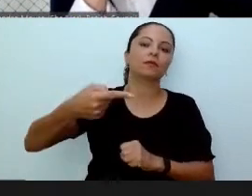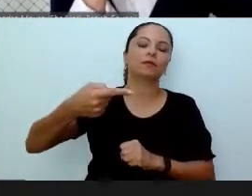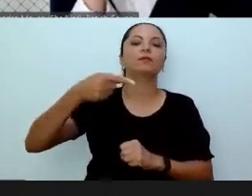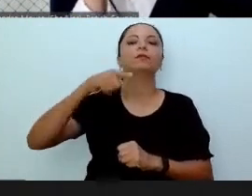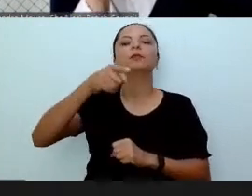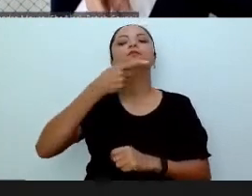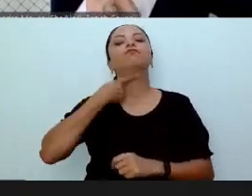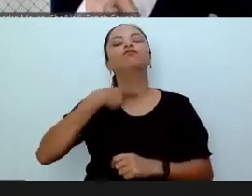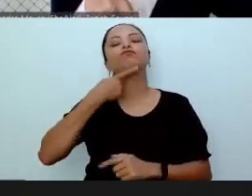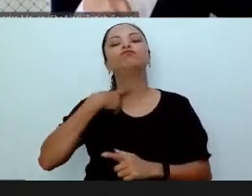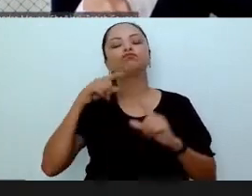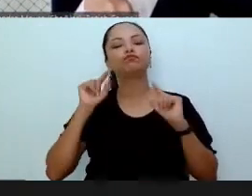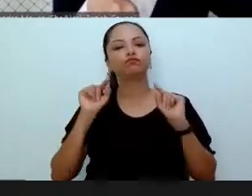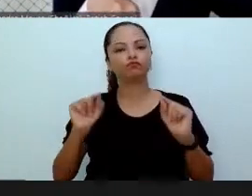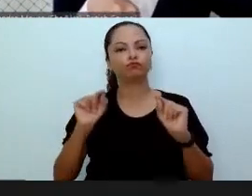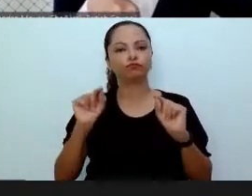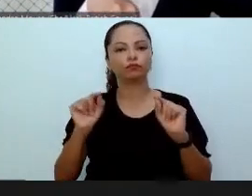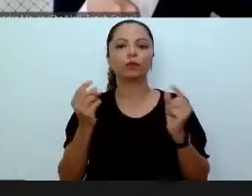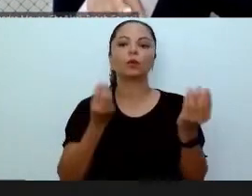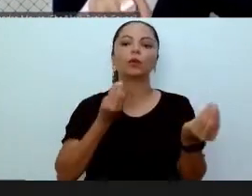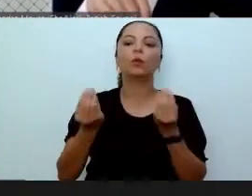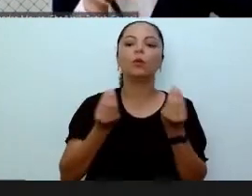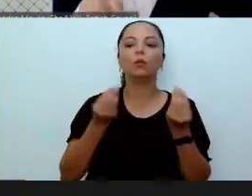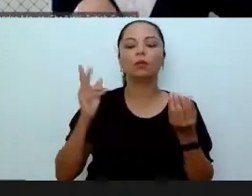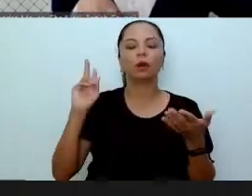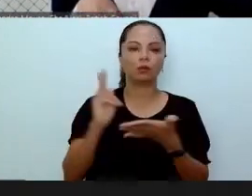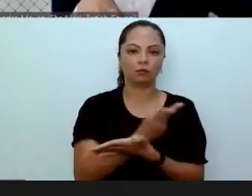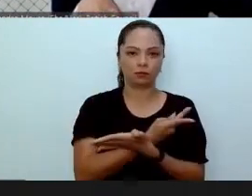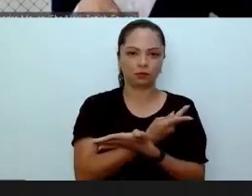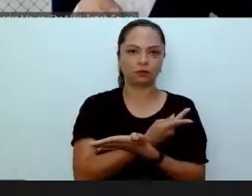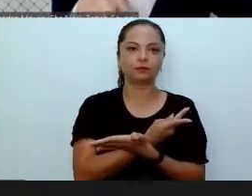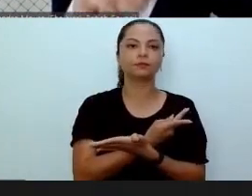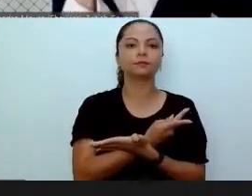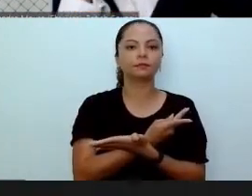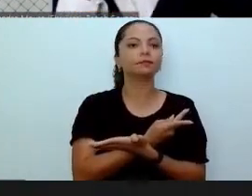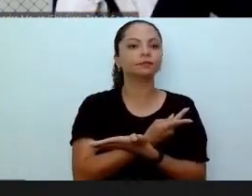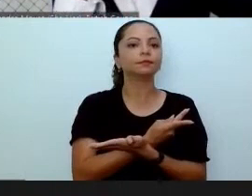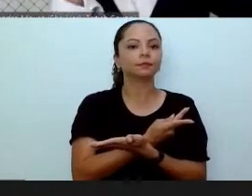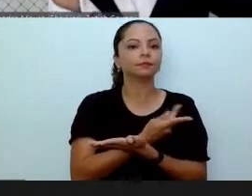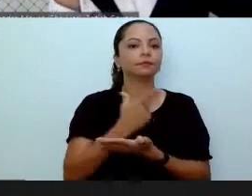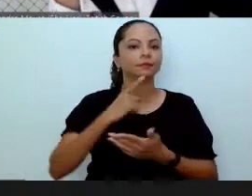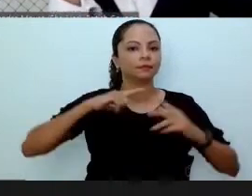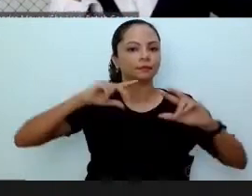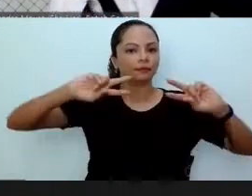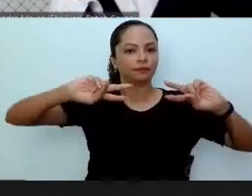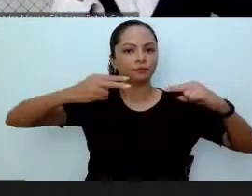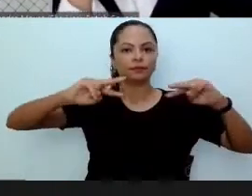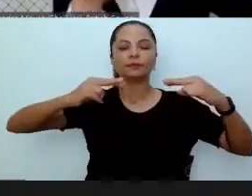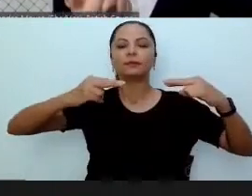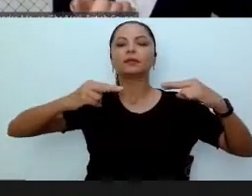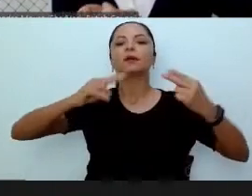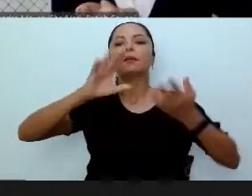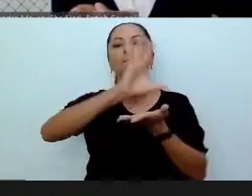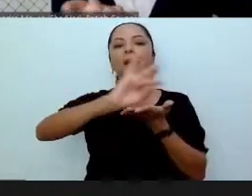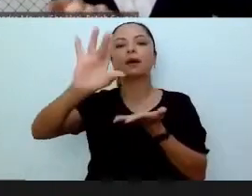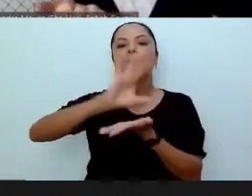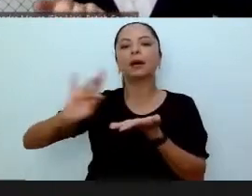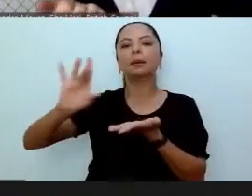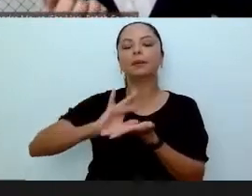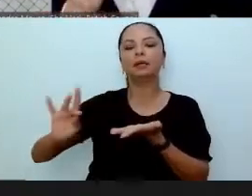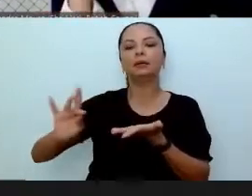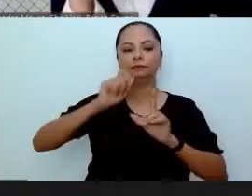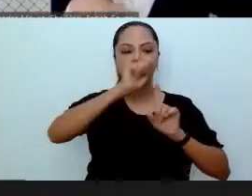to work, we're going to release the links in September, and you can follow us on